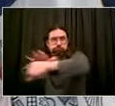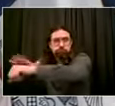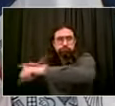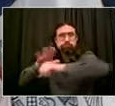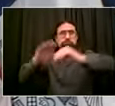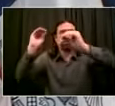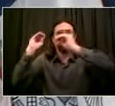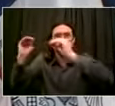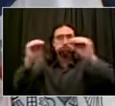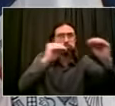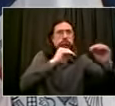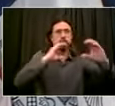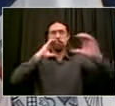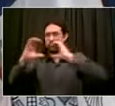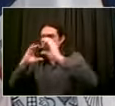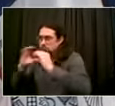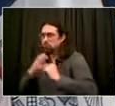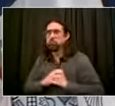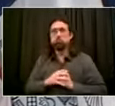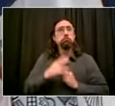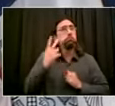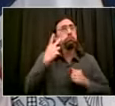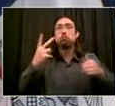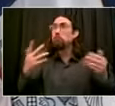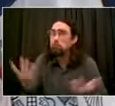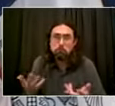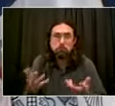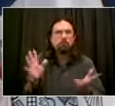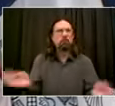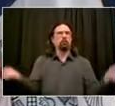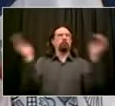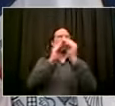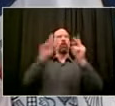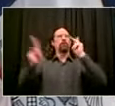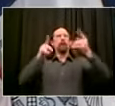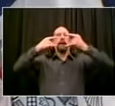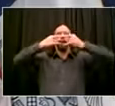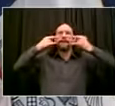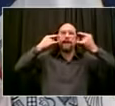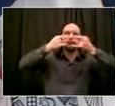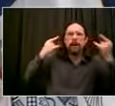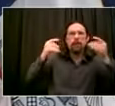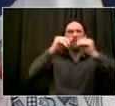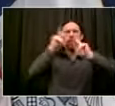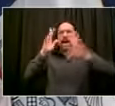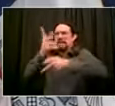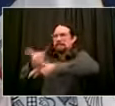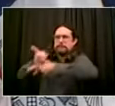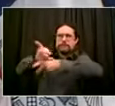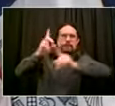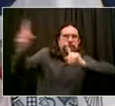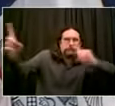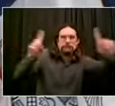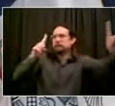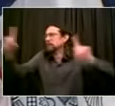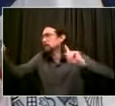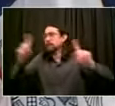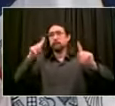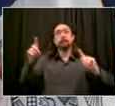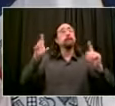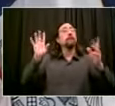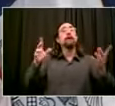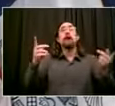But I think obviously, you know, anytime you get more testing, you get a better look at things. And in a lot of the city, I think folks